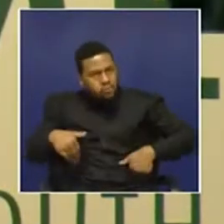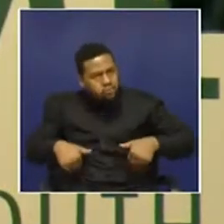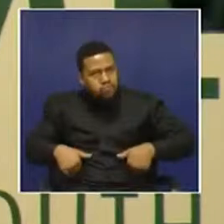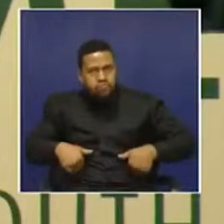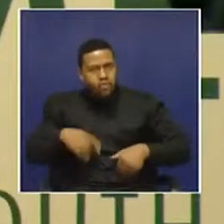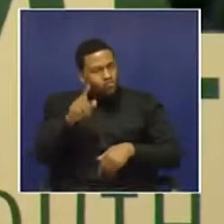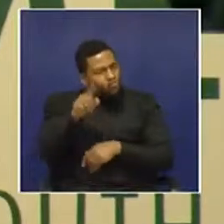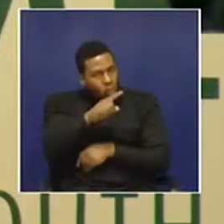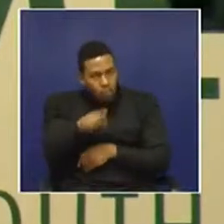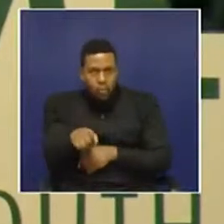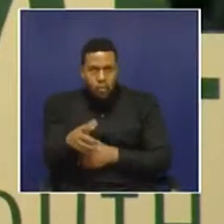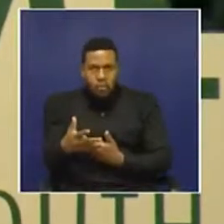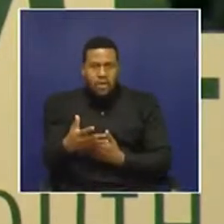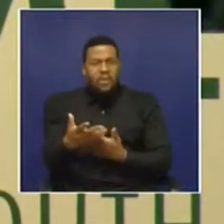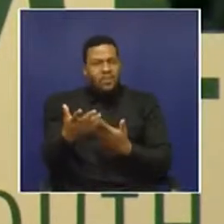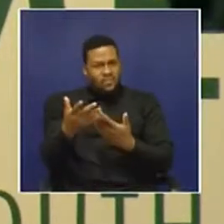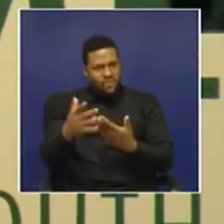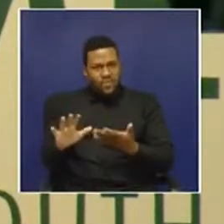terminated.